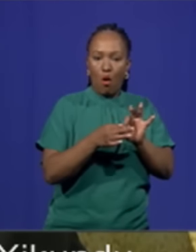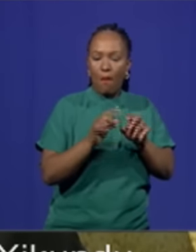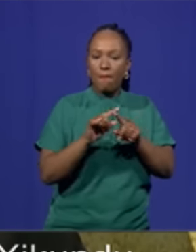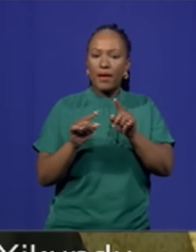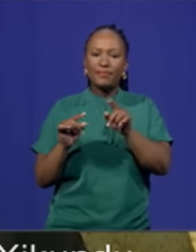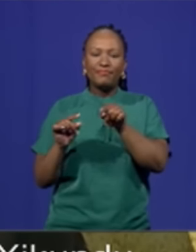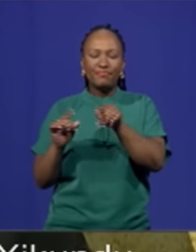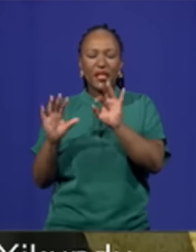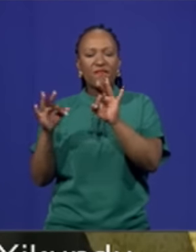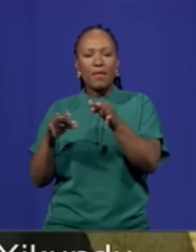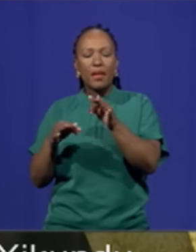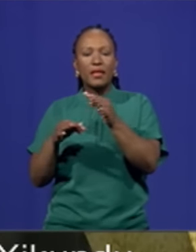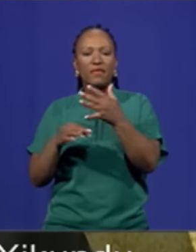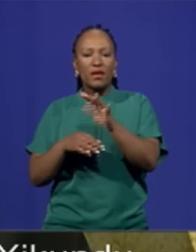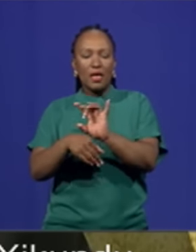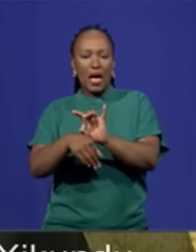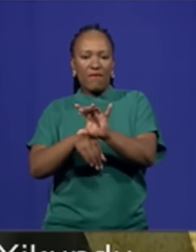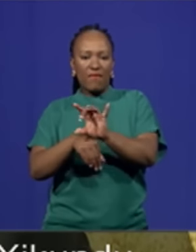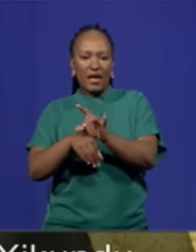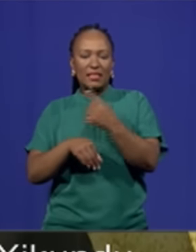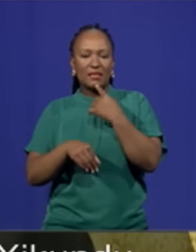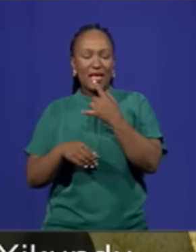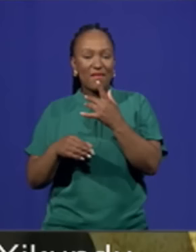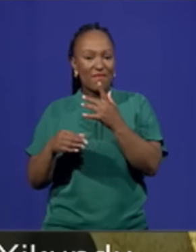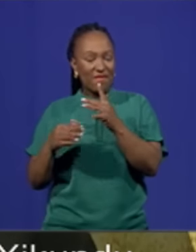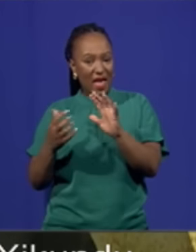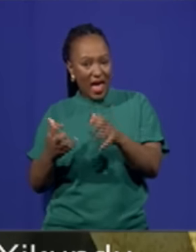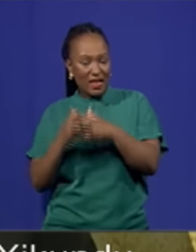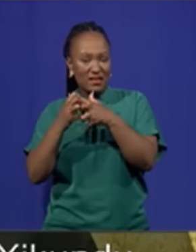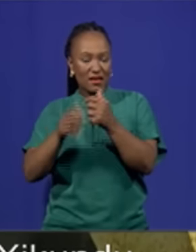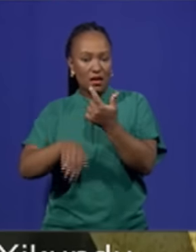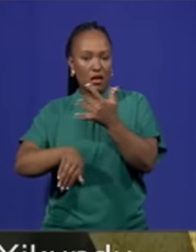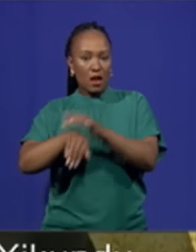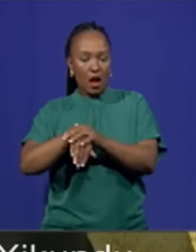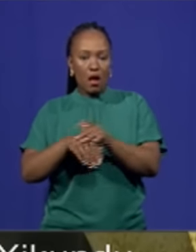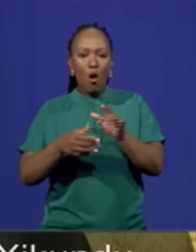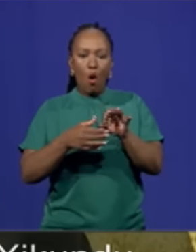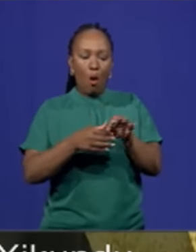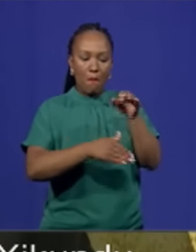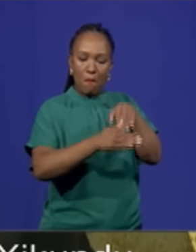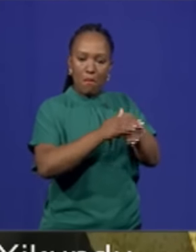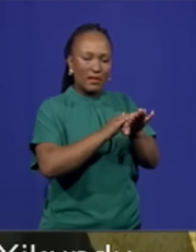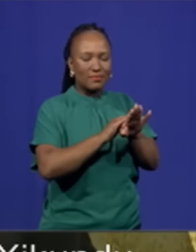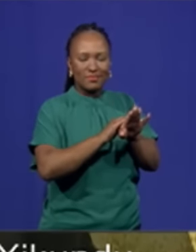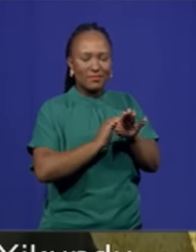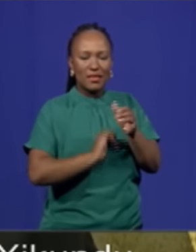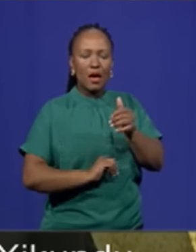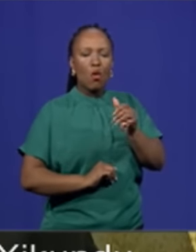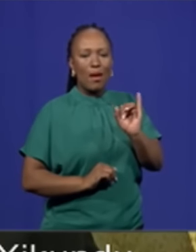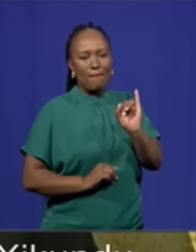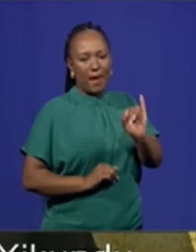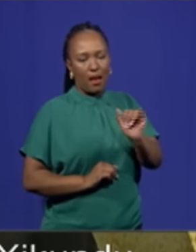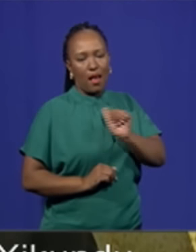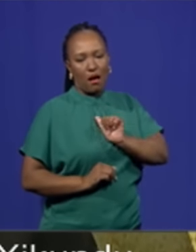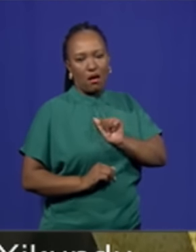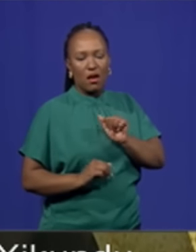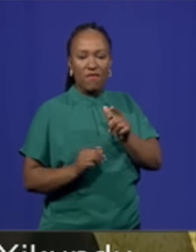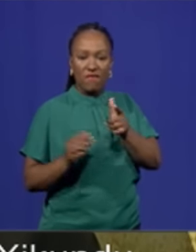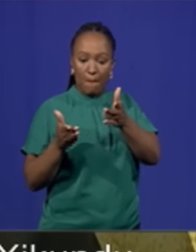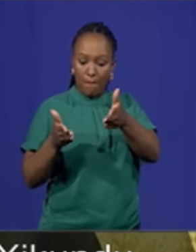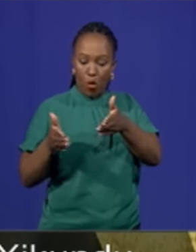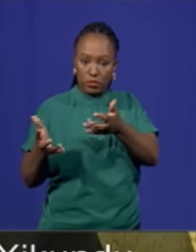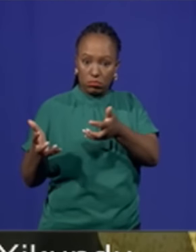from unnatural causes, you cannot have their remains enter the home yard as it will bring bad luck to the family.